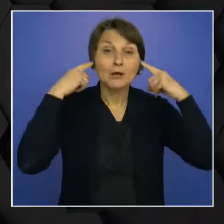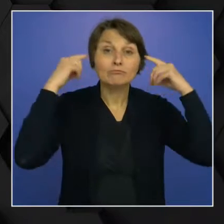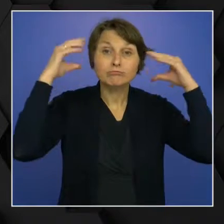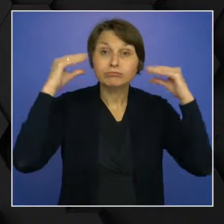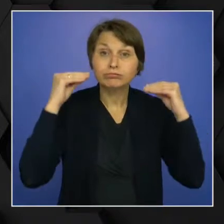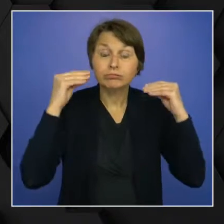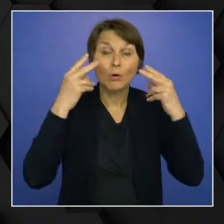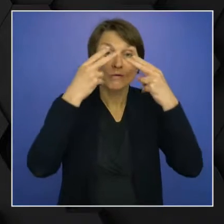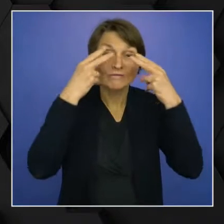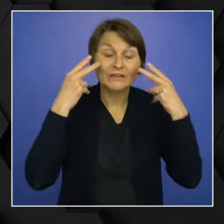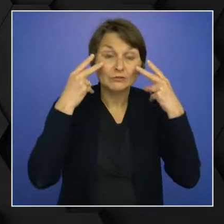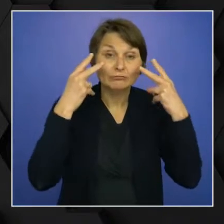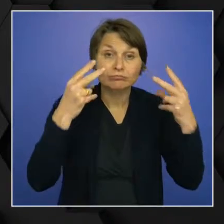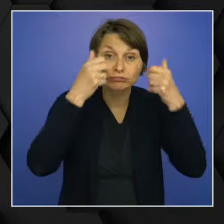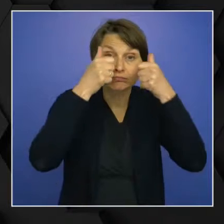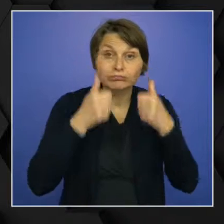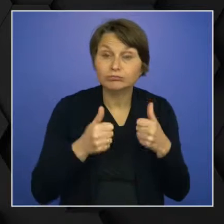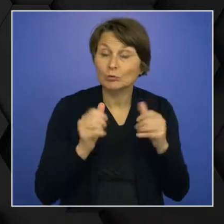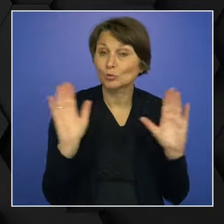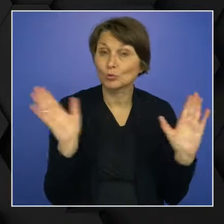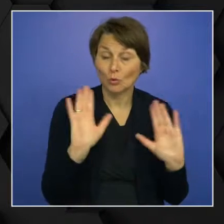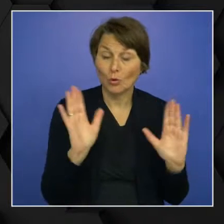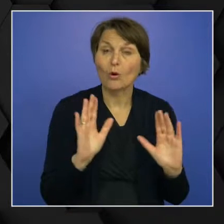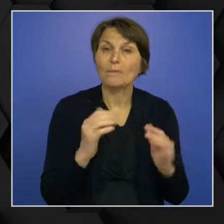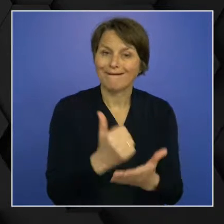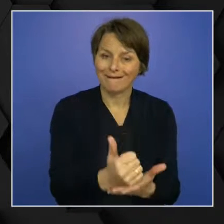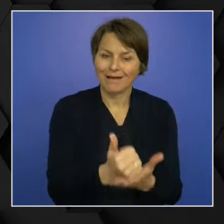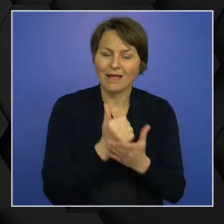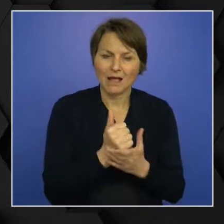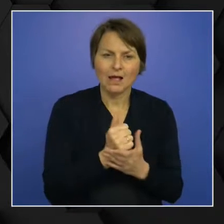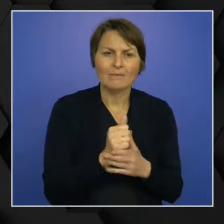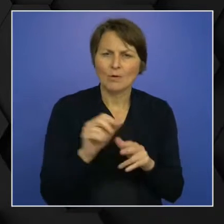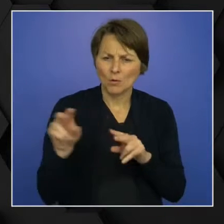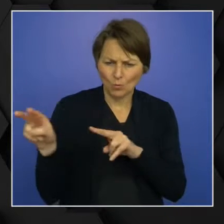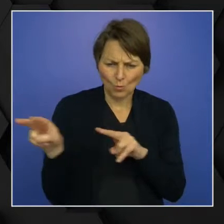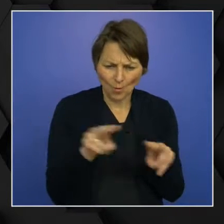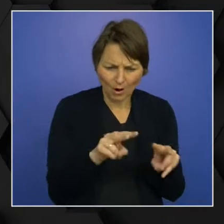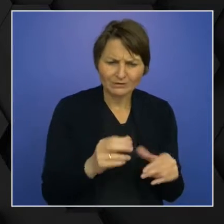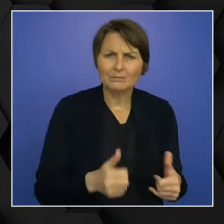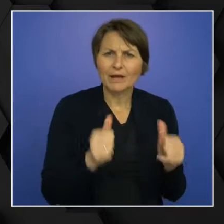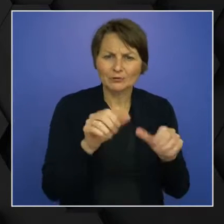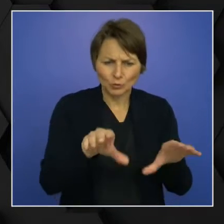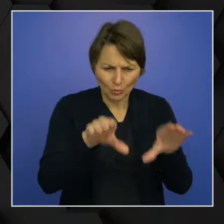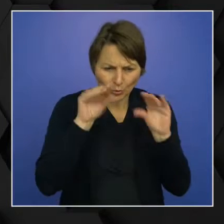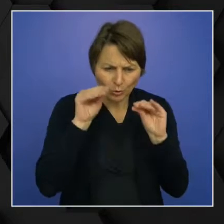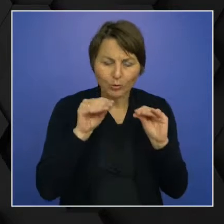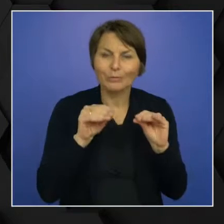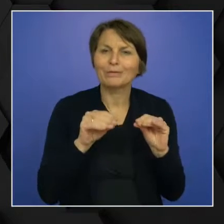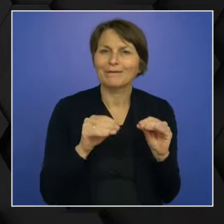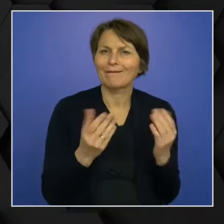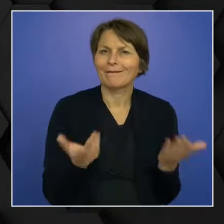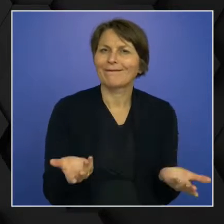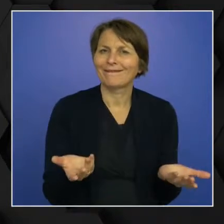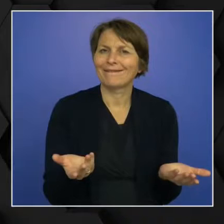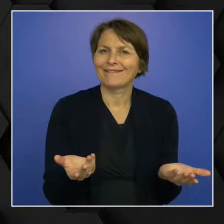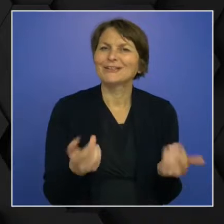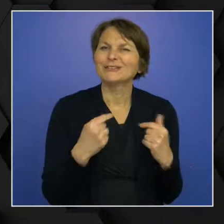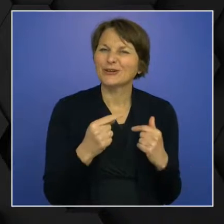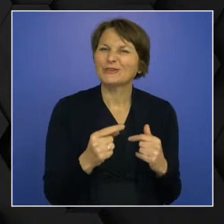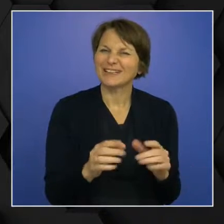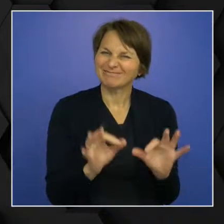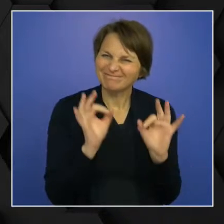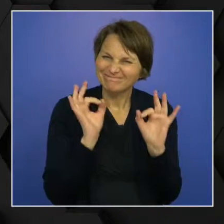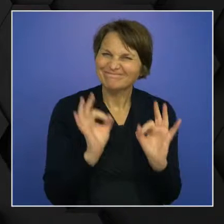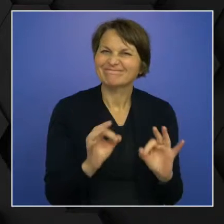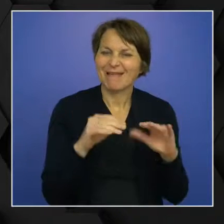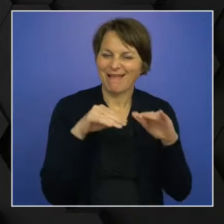issues around that. It's just, it enables me to watch it better. And that really is the crux of accessibility, that